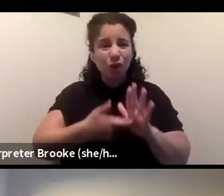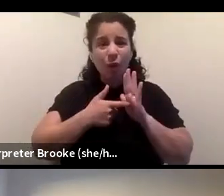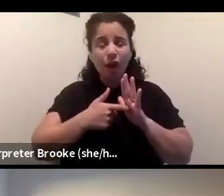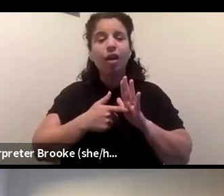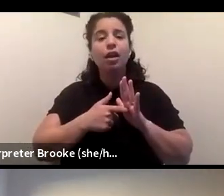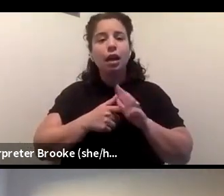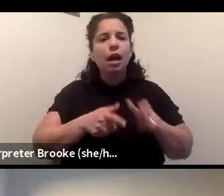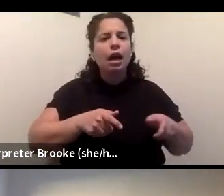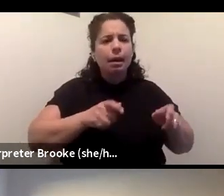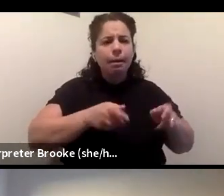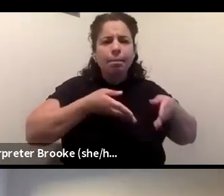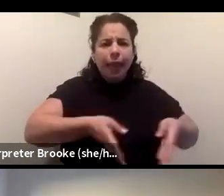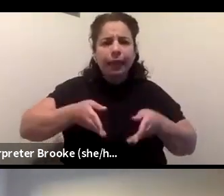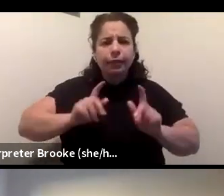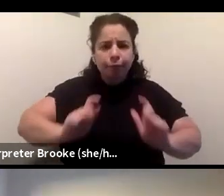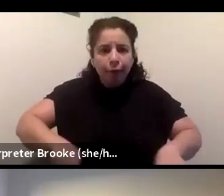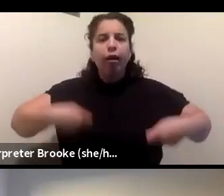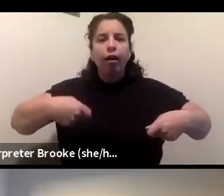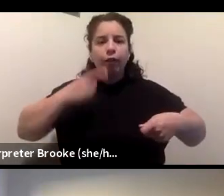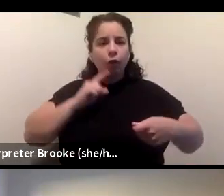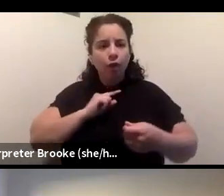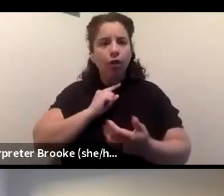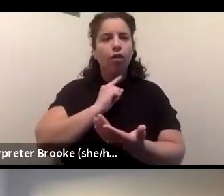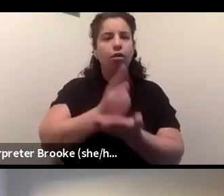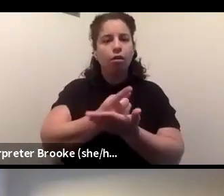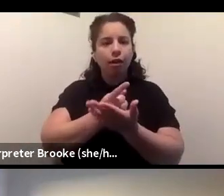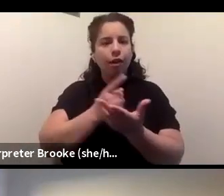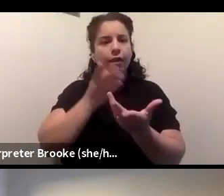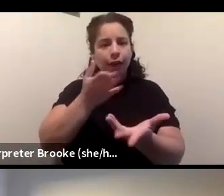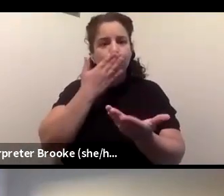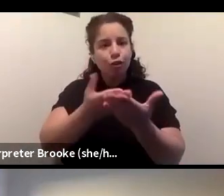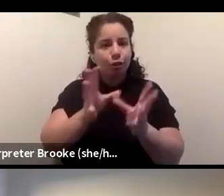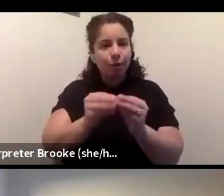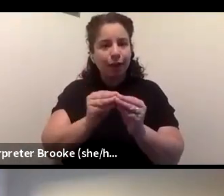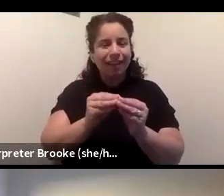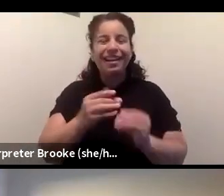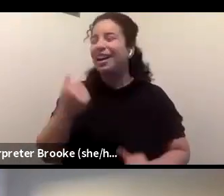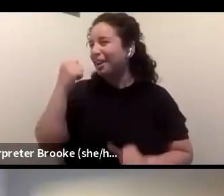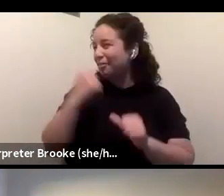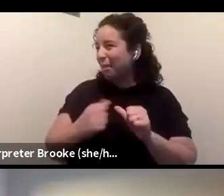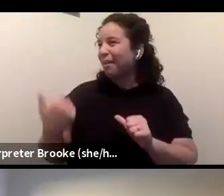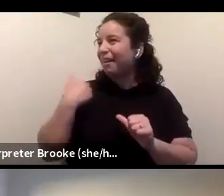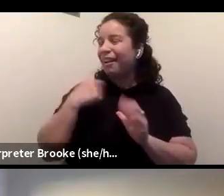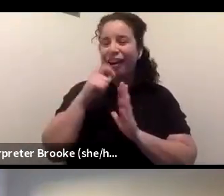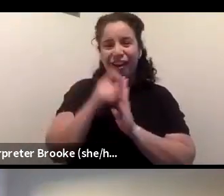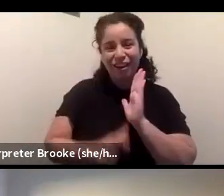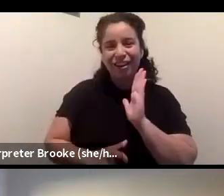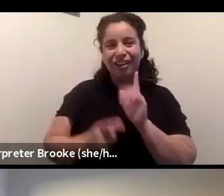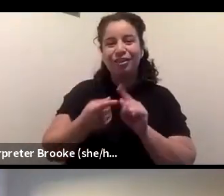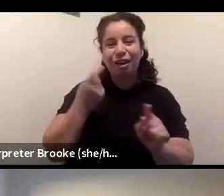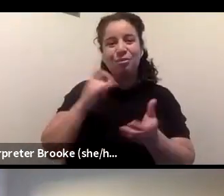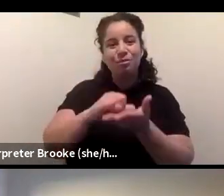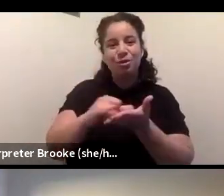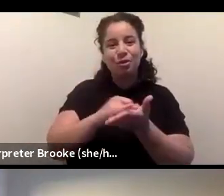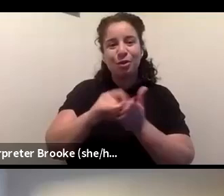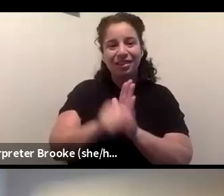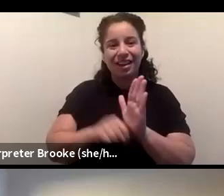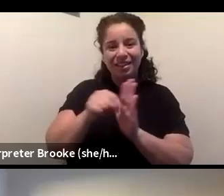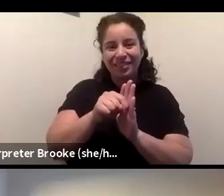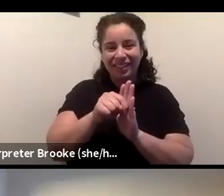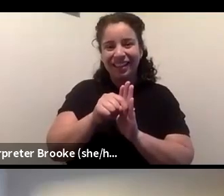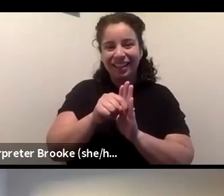meeting. There was an article in the New York Times that said, that was talking about